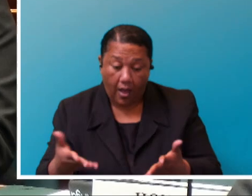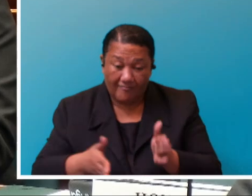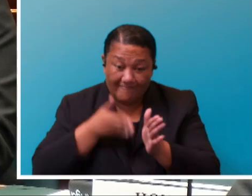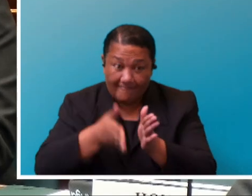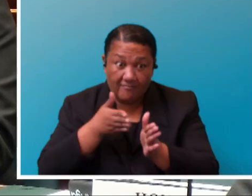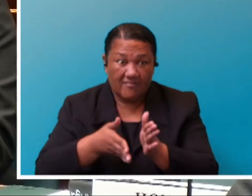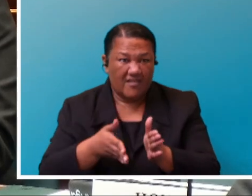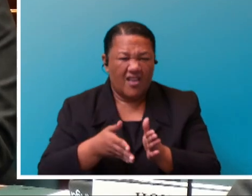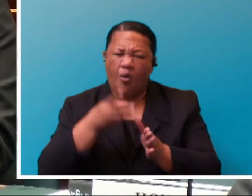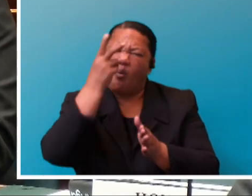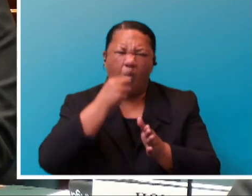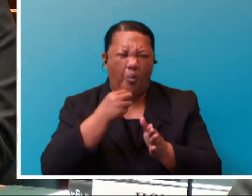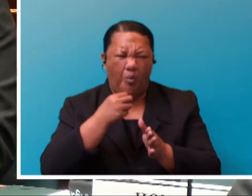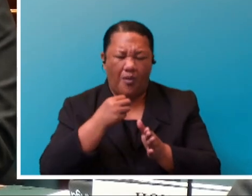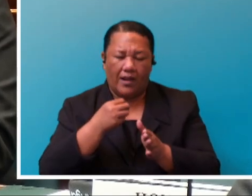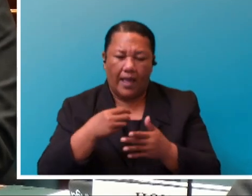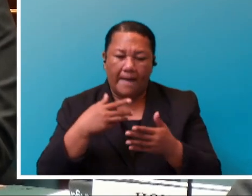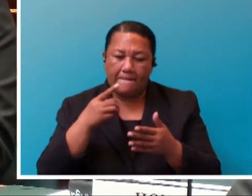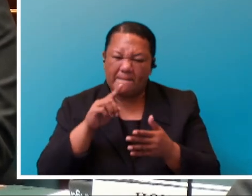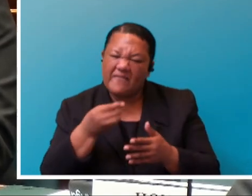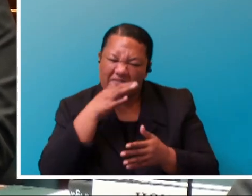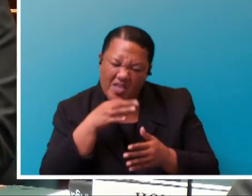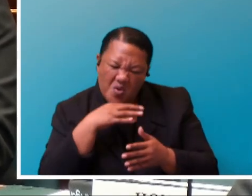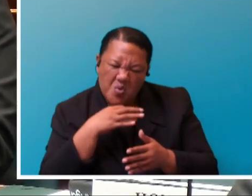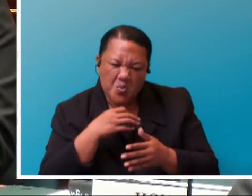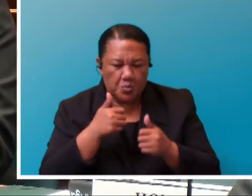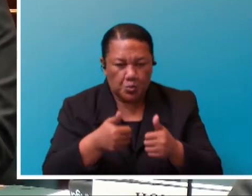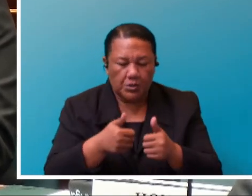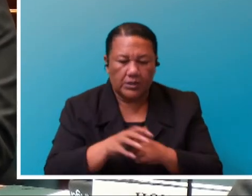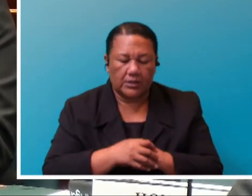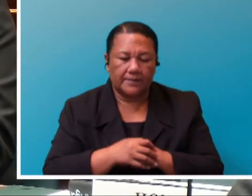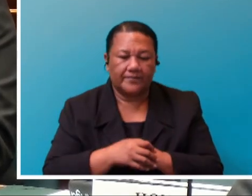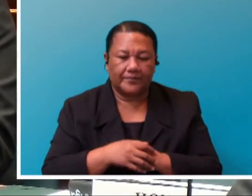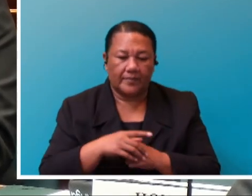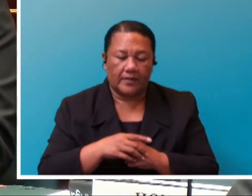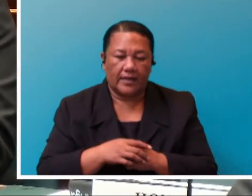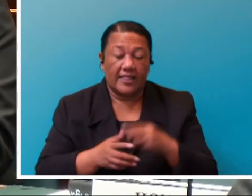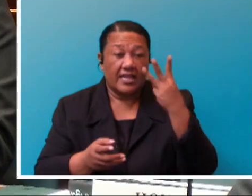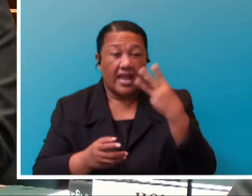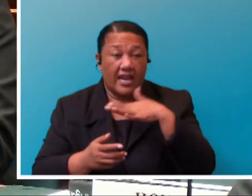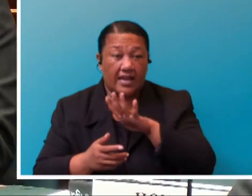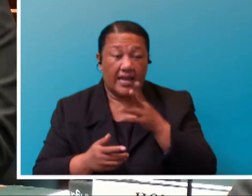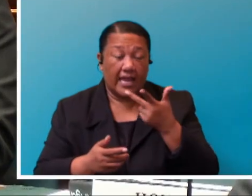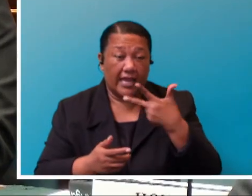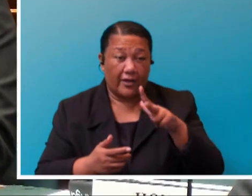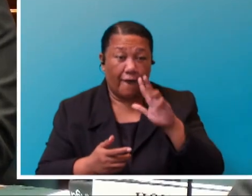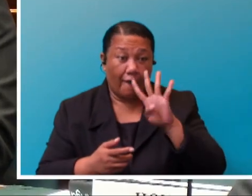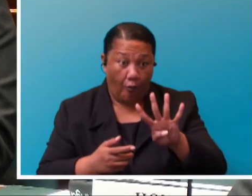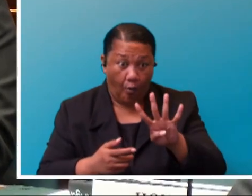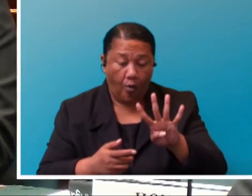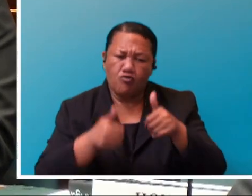functional. Of the original 482 kilometers of tram lines, only 384 kilometers are okay to